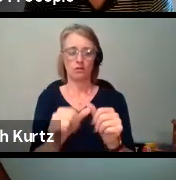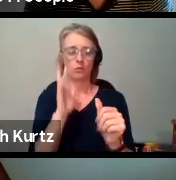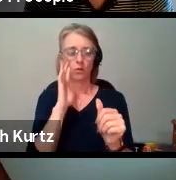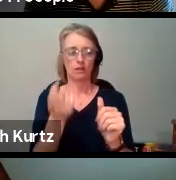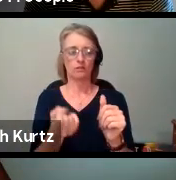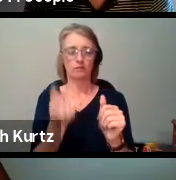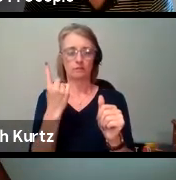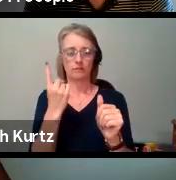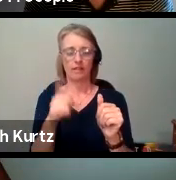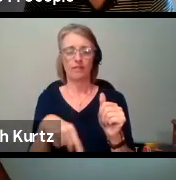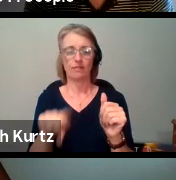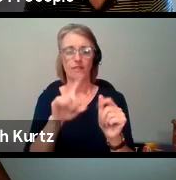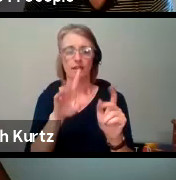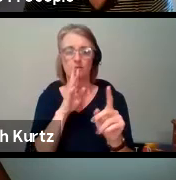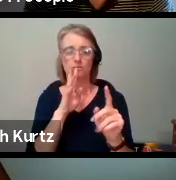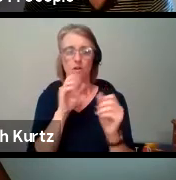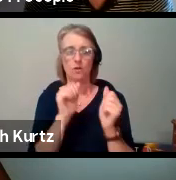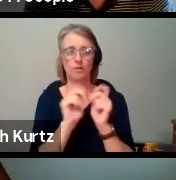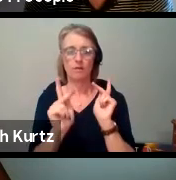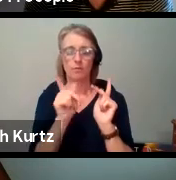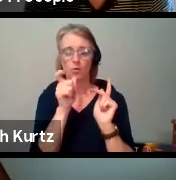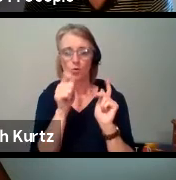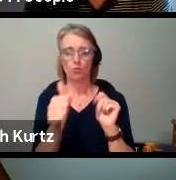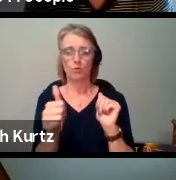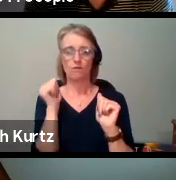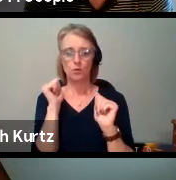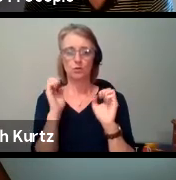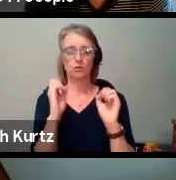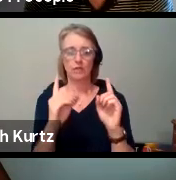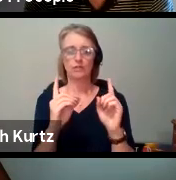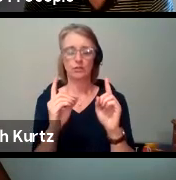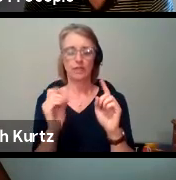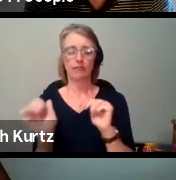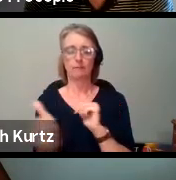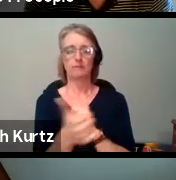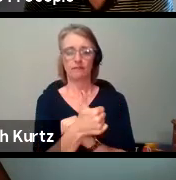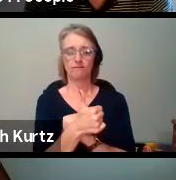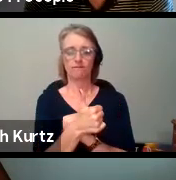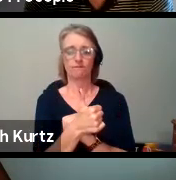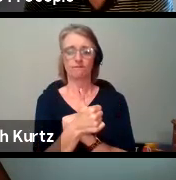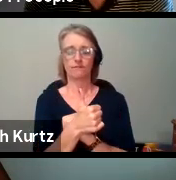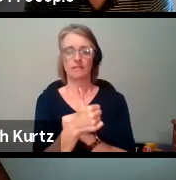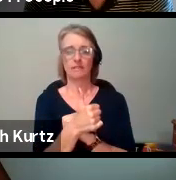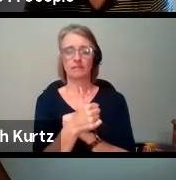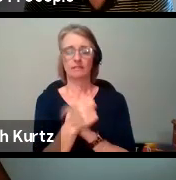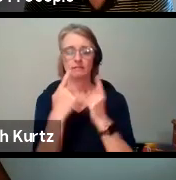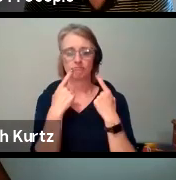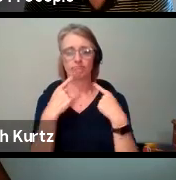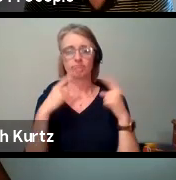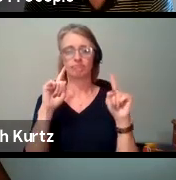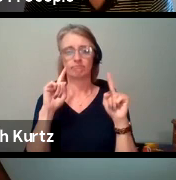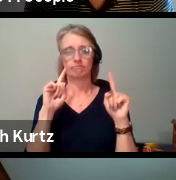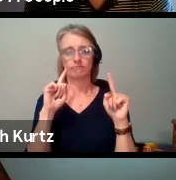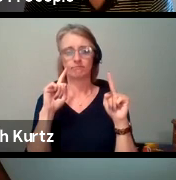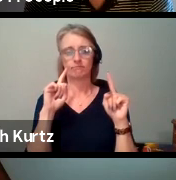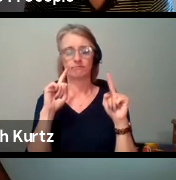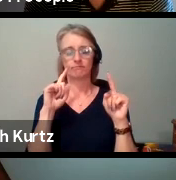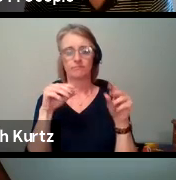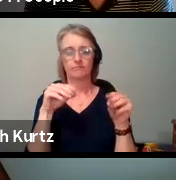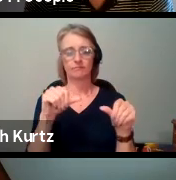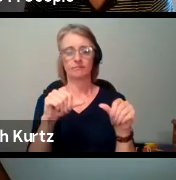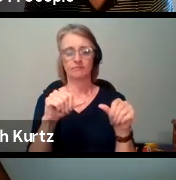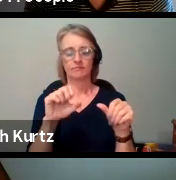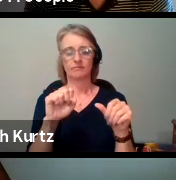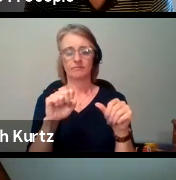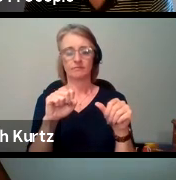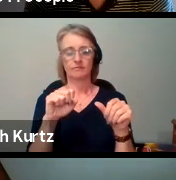is they talk to a people who have refused to educate themselves, and they succeeded in planting the seed of